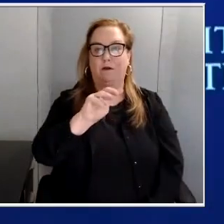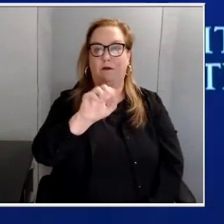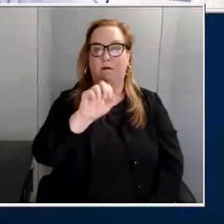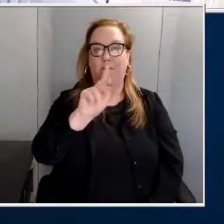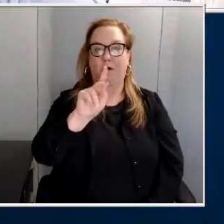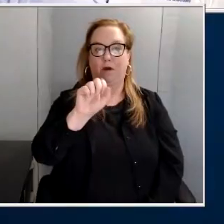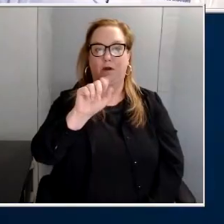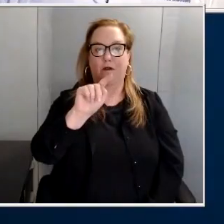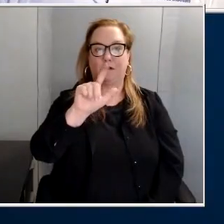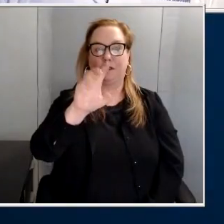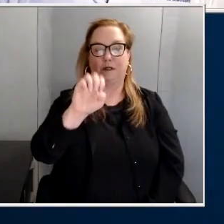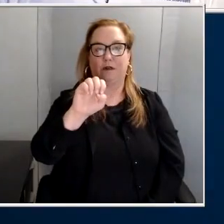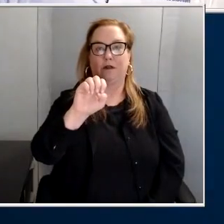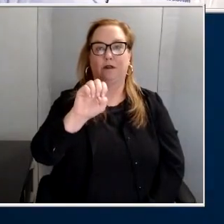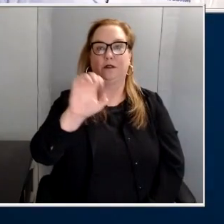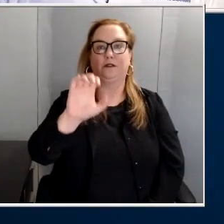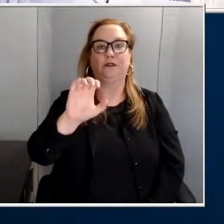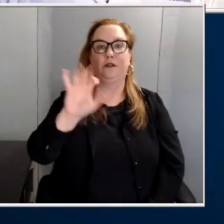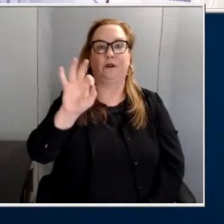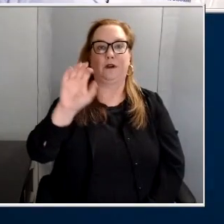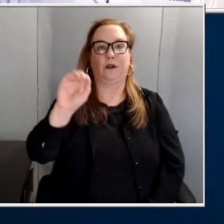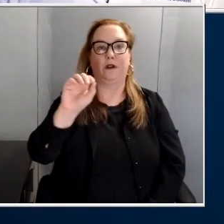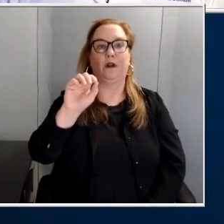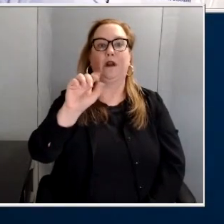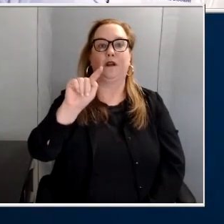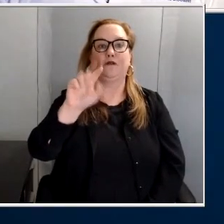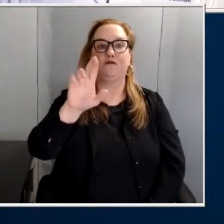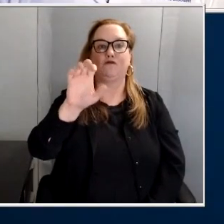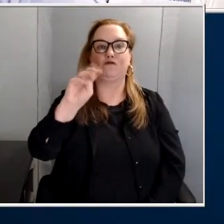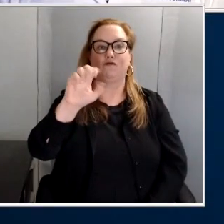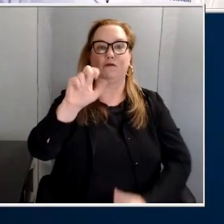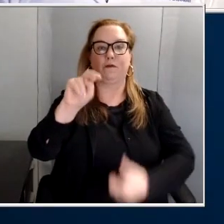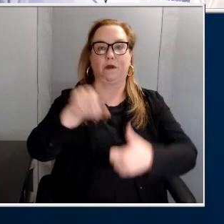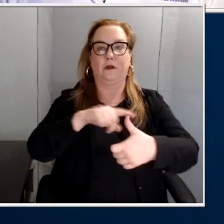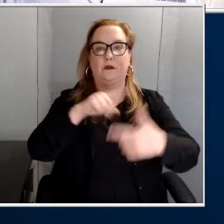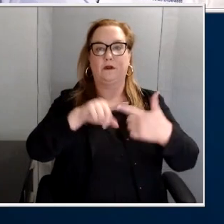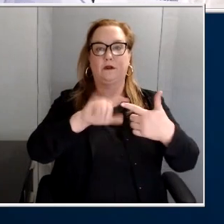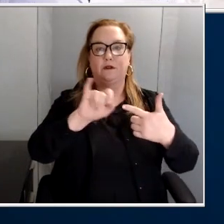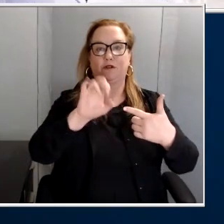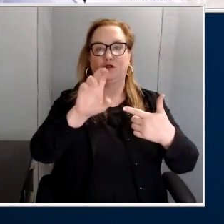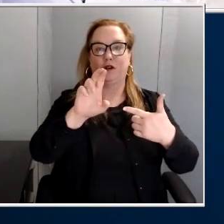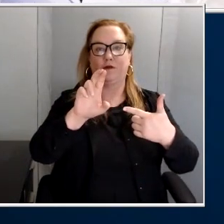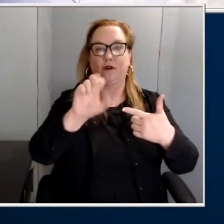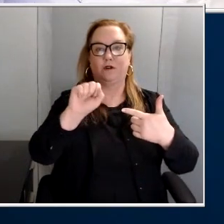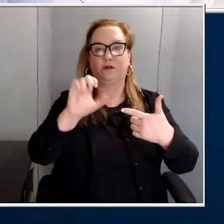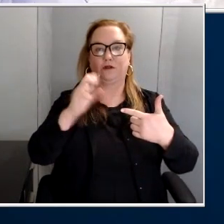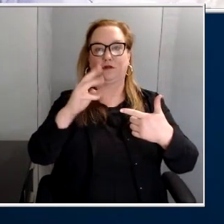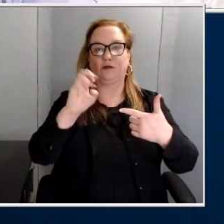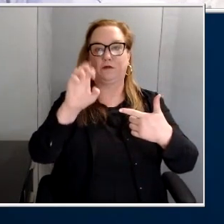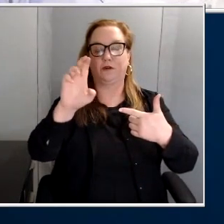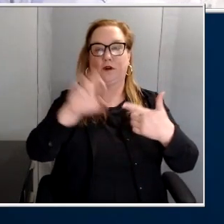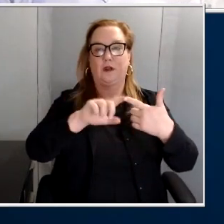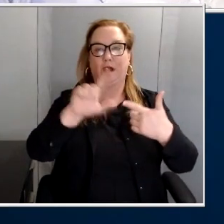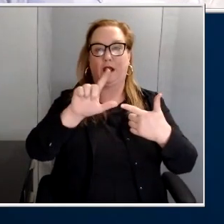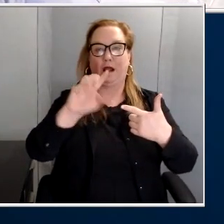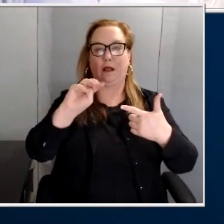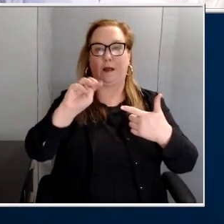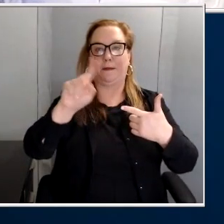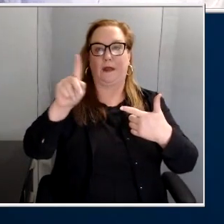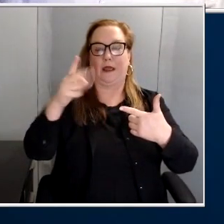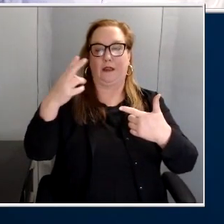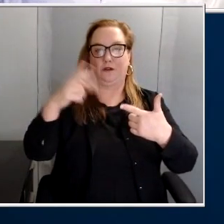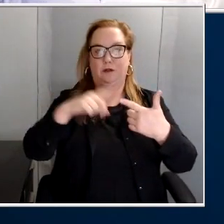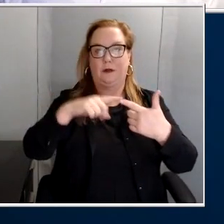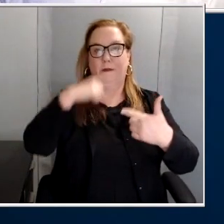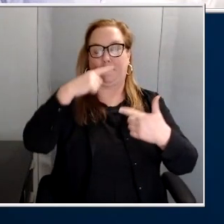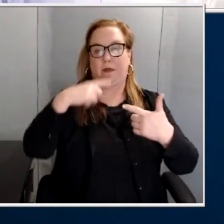Chief Clinical Officer at University Health Truman; Dr. Jennifer Scripture, Infectious Disease Physician at LMH and Public Health Officer for